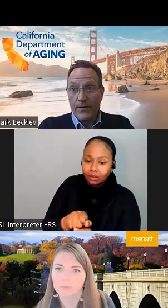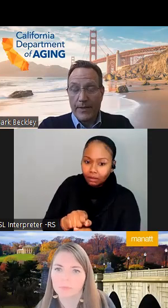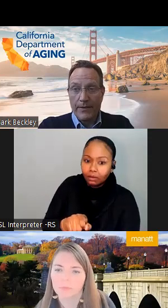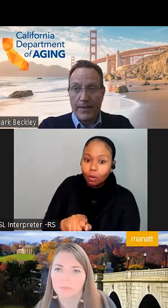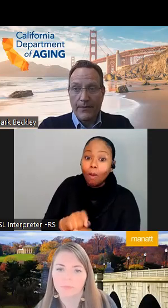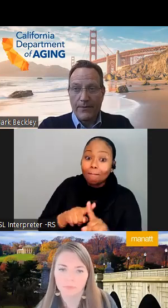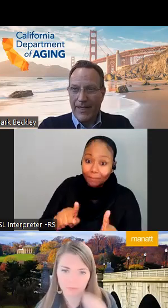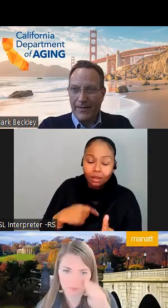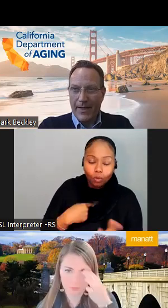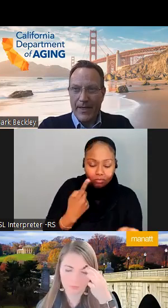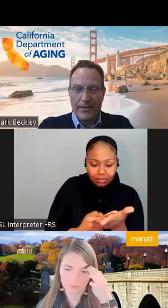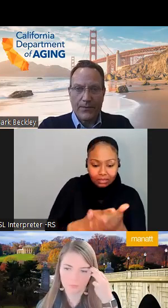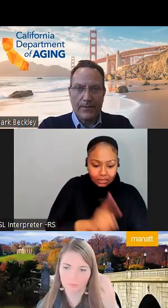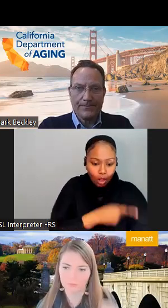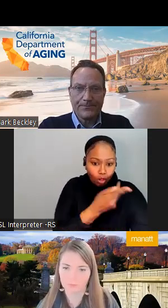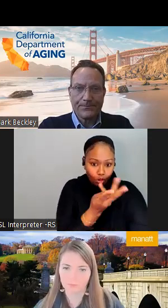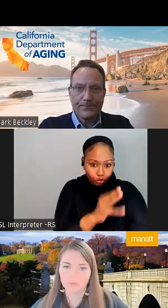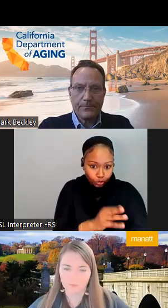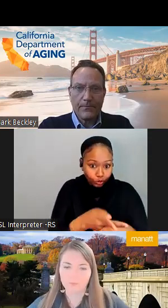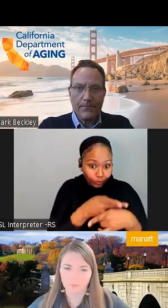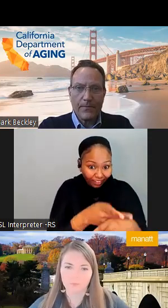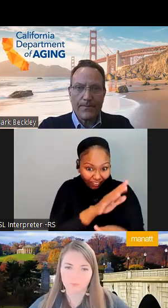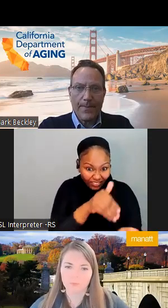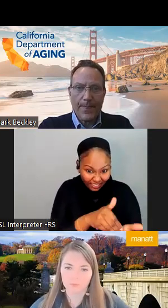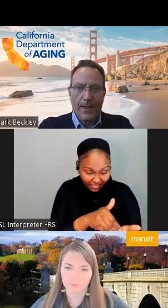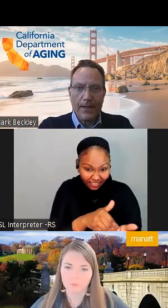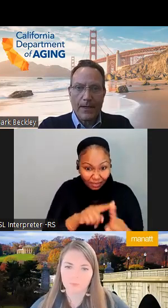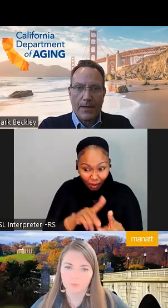we'll definitely, you know, take that back as well.